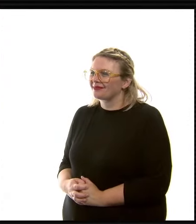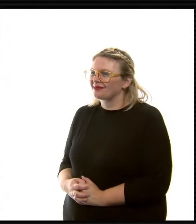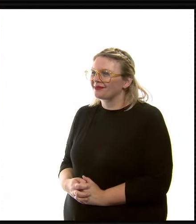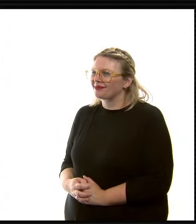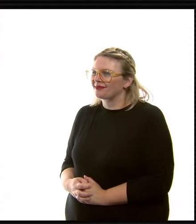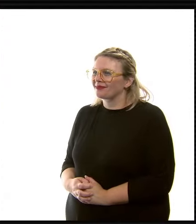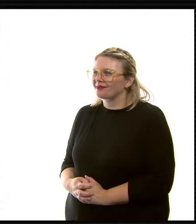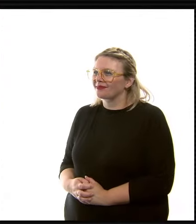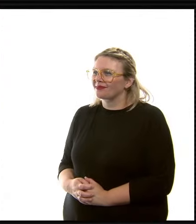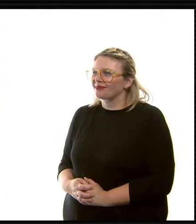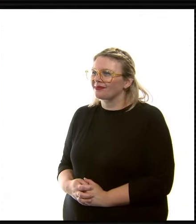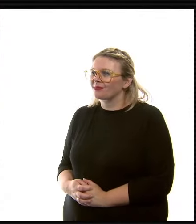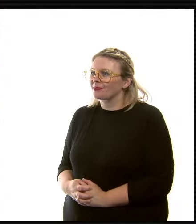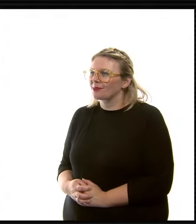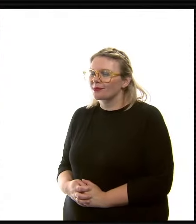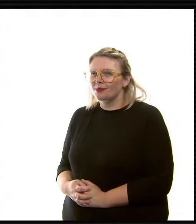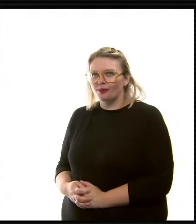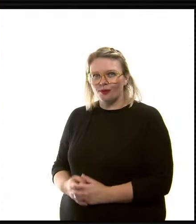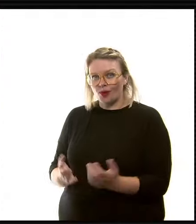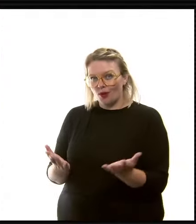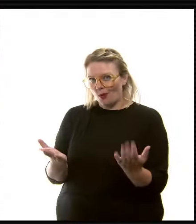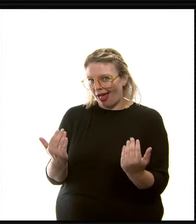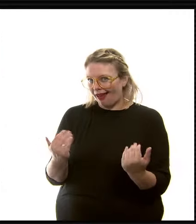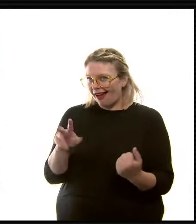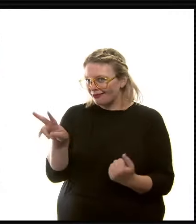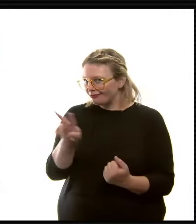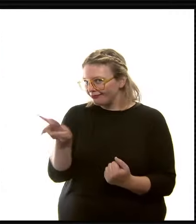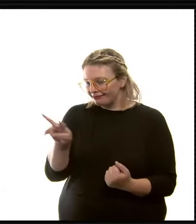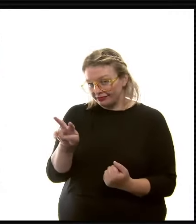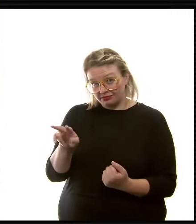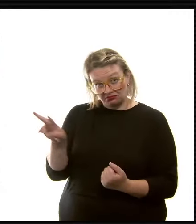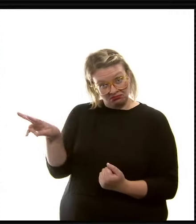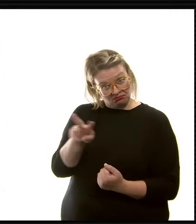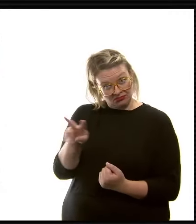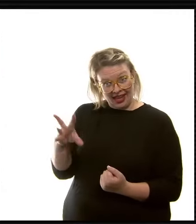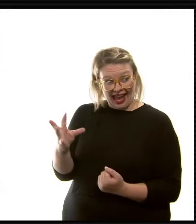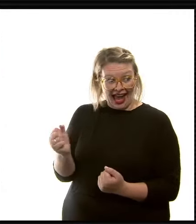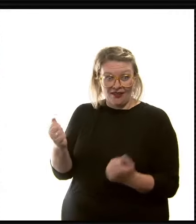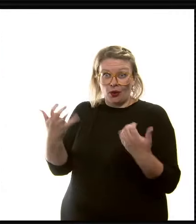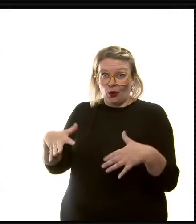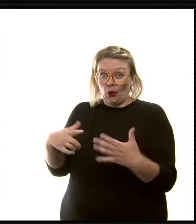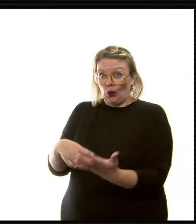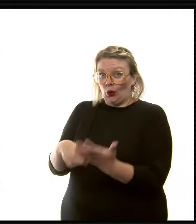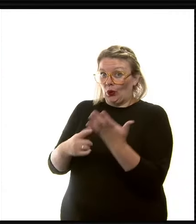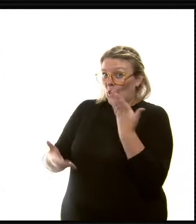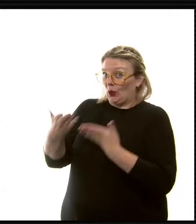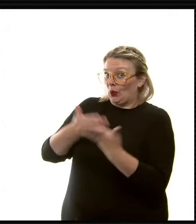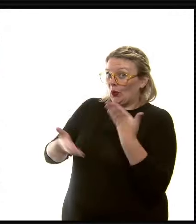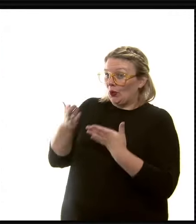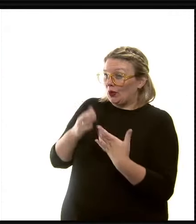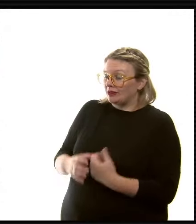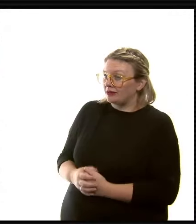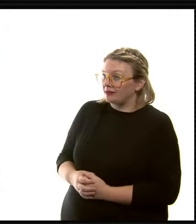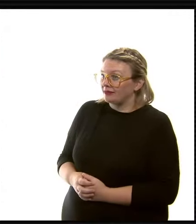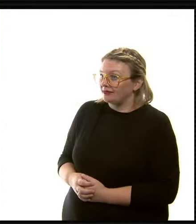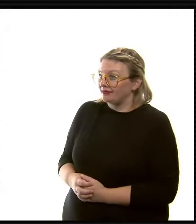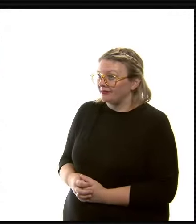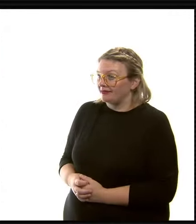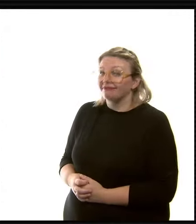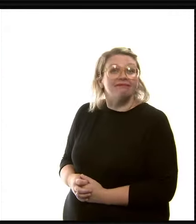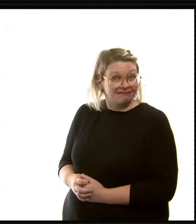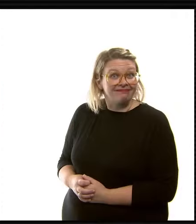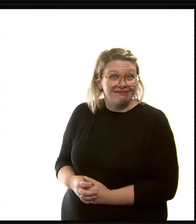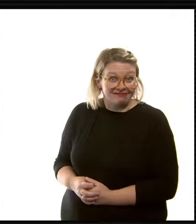are. Welcome, welcome. I believe that you two have something out of this world to share with us. Yes, we totally do.